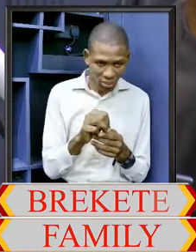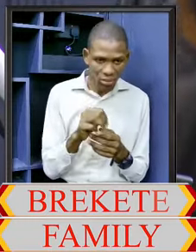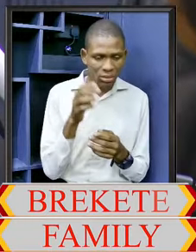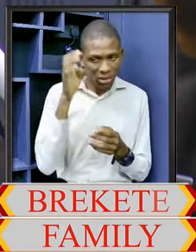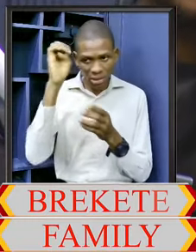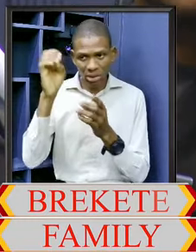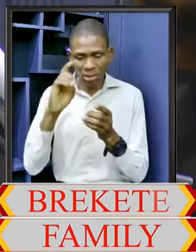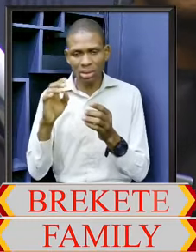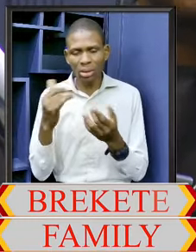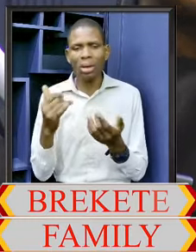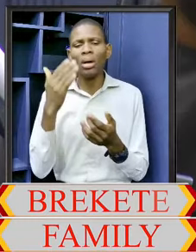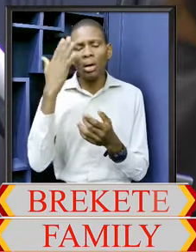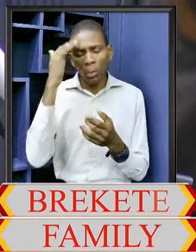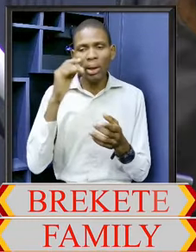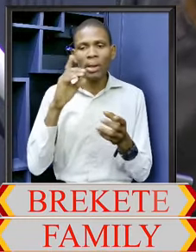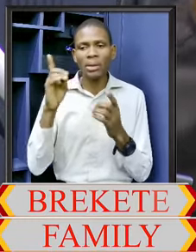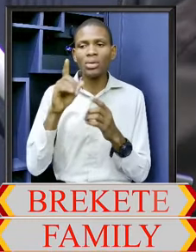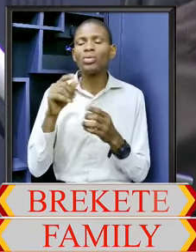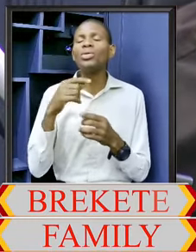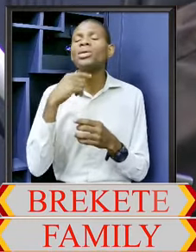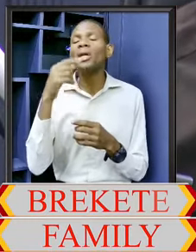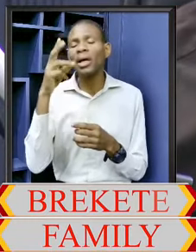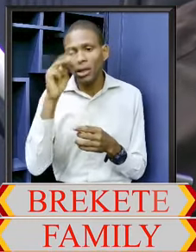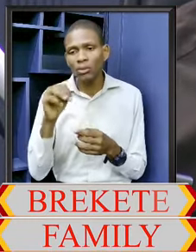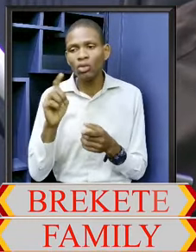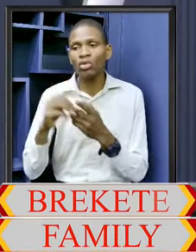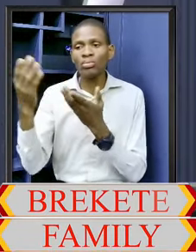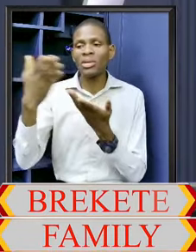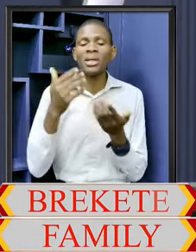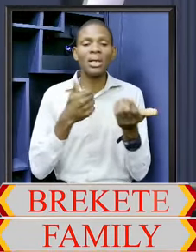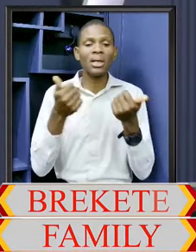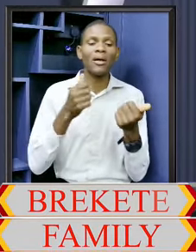not tell him to go bring car, keep for your house? Before you pay him.